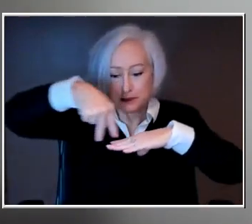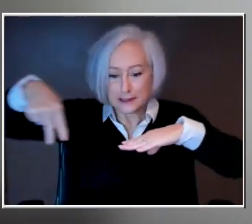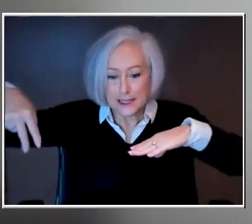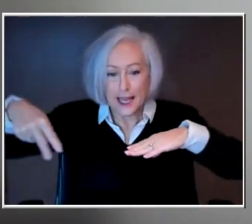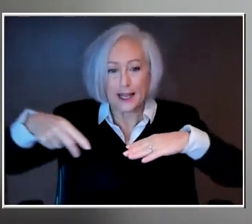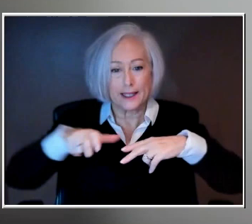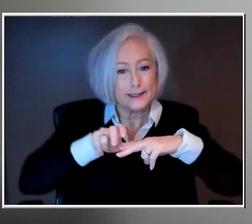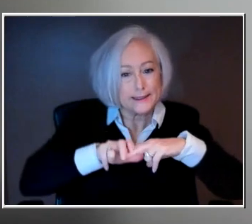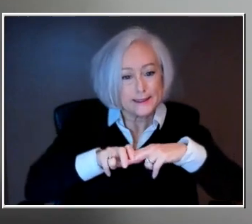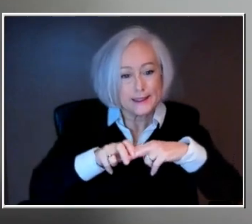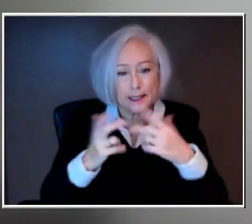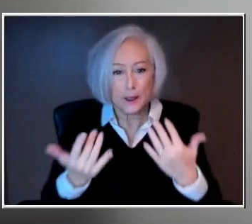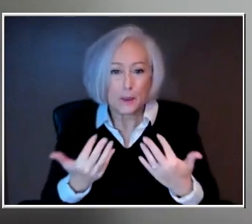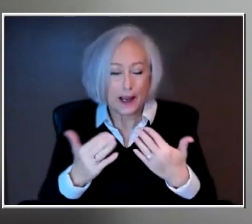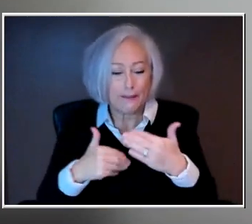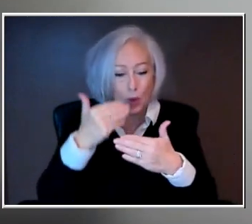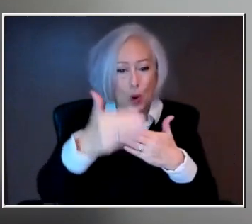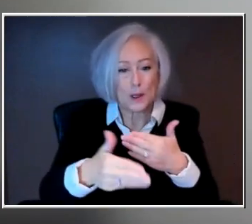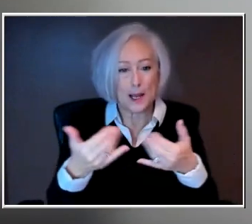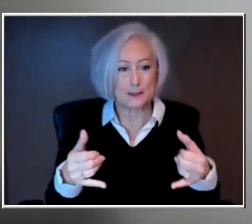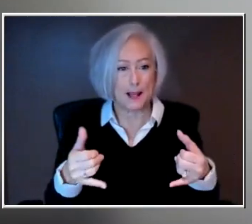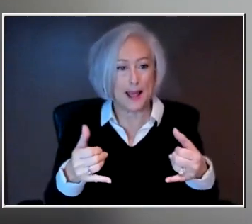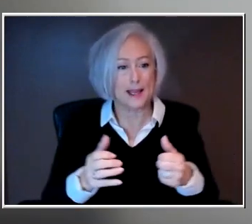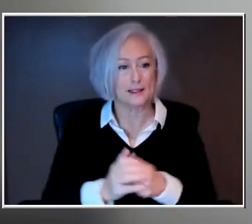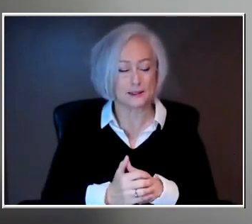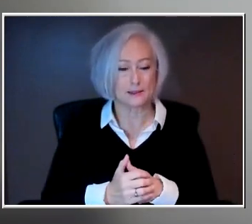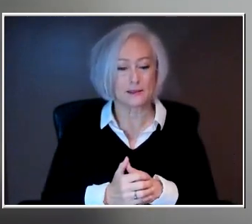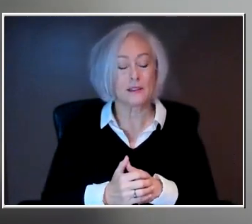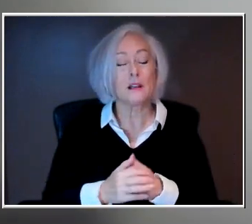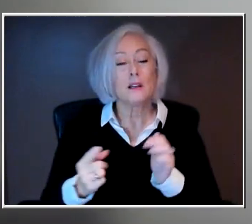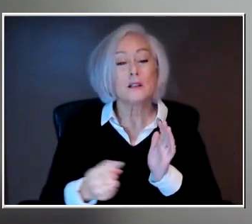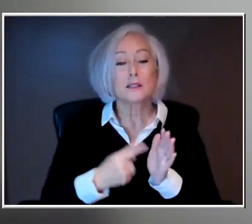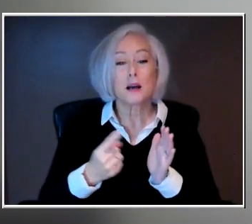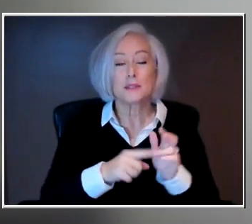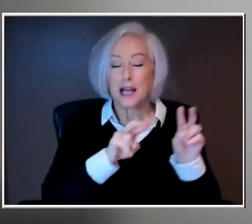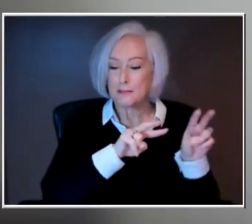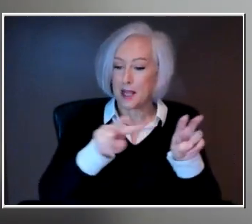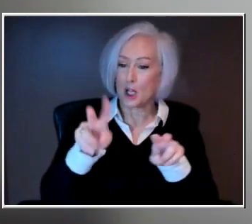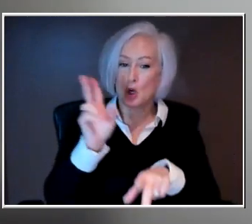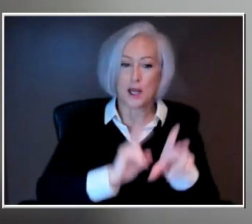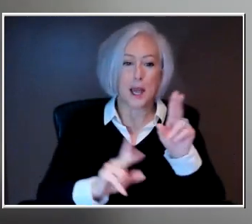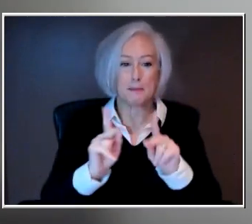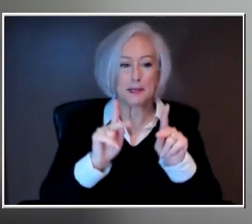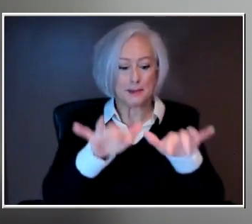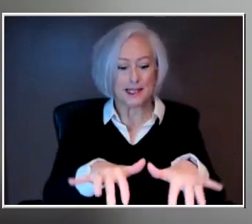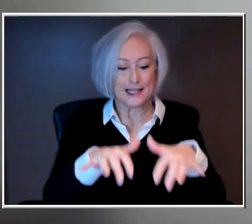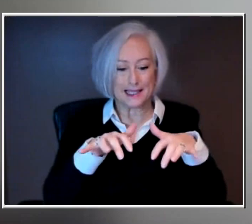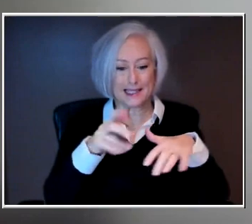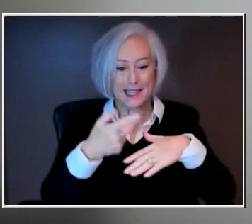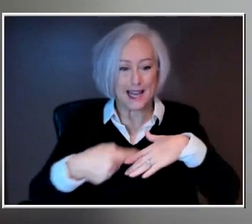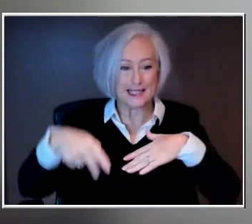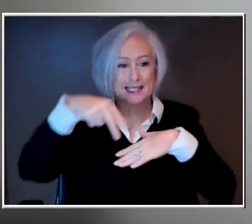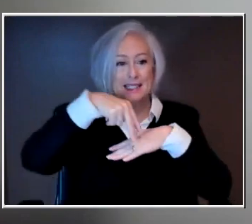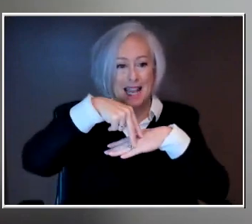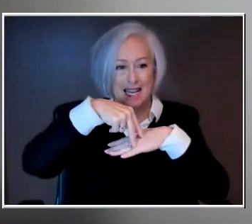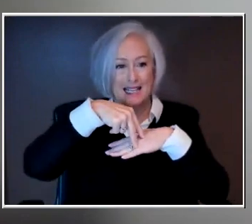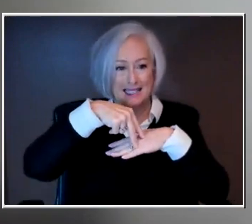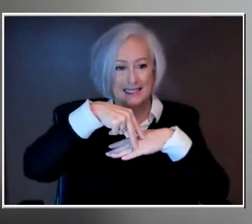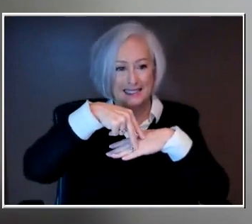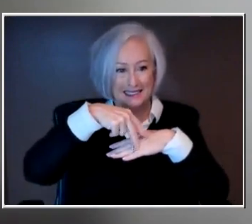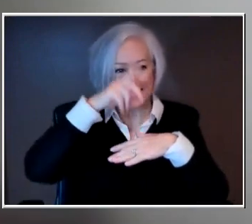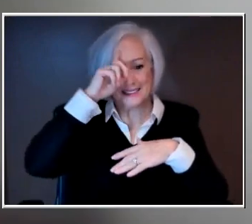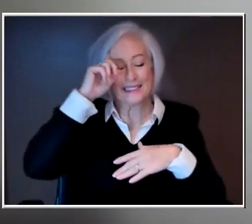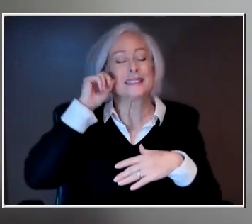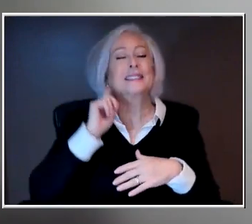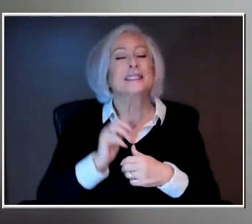I kind of look at those patients in the stands, and that was a Freudian slip. I kind of look at those people in the